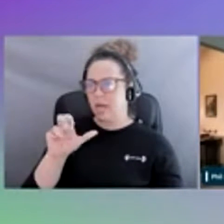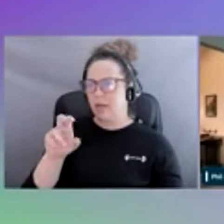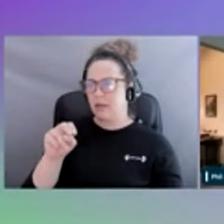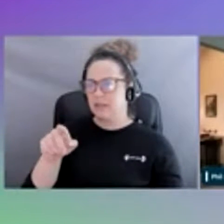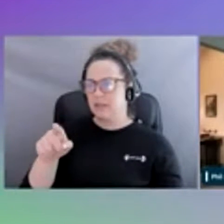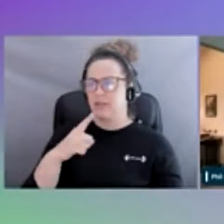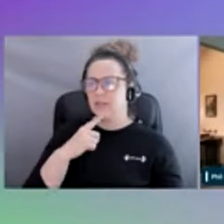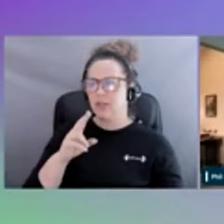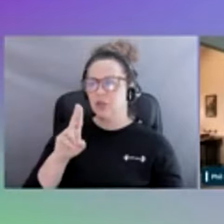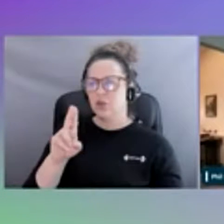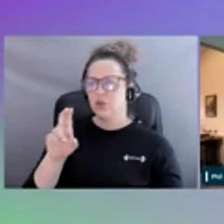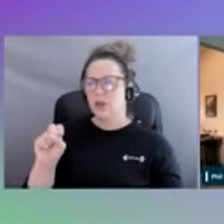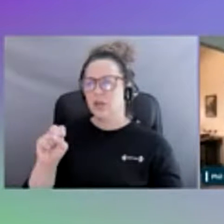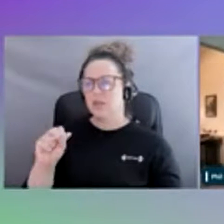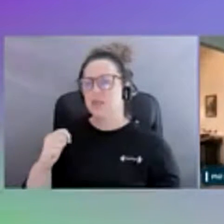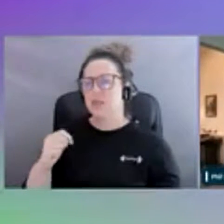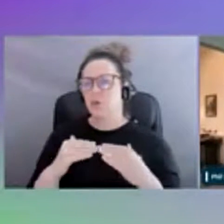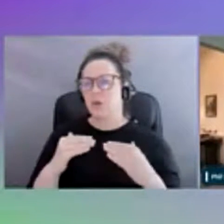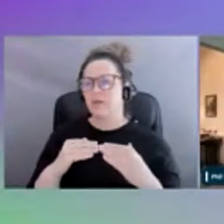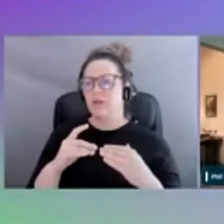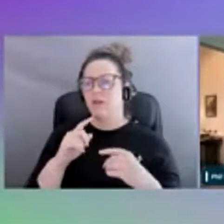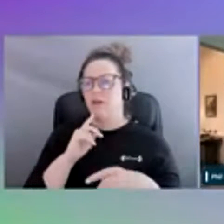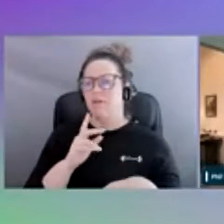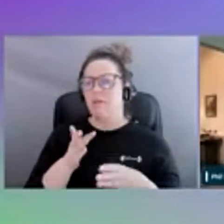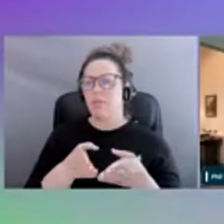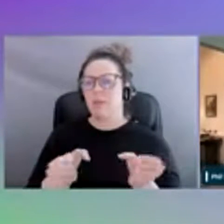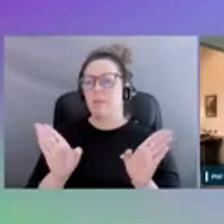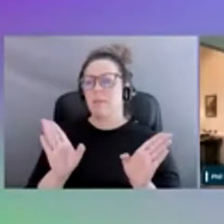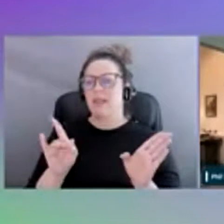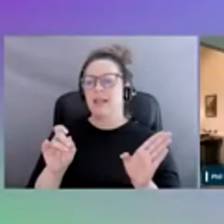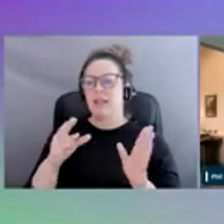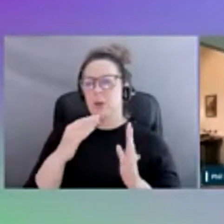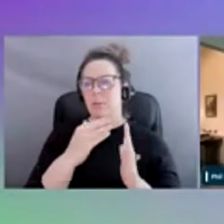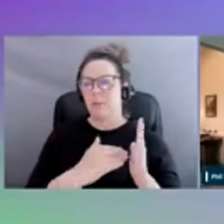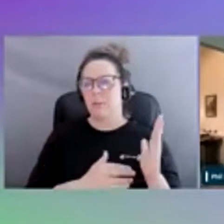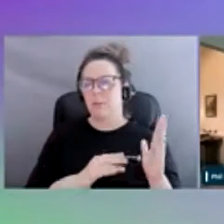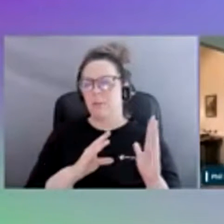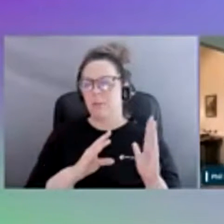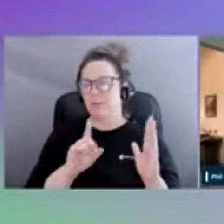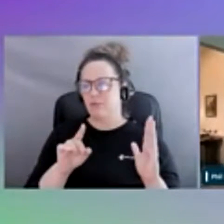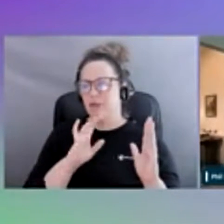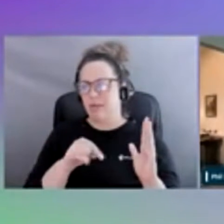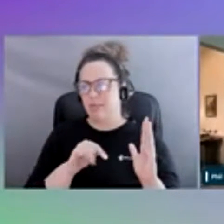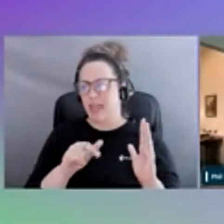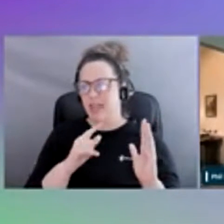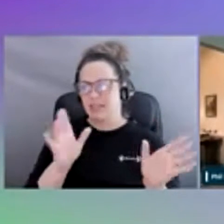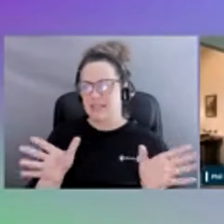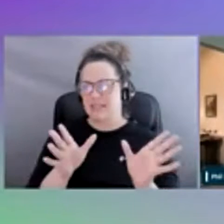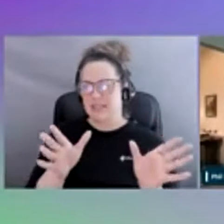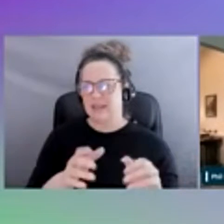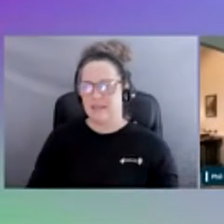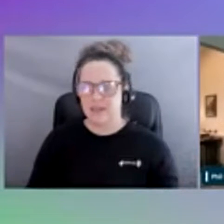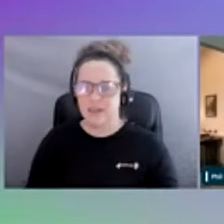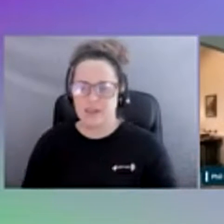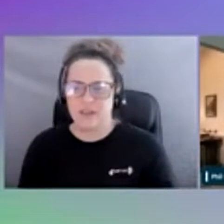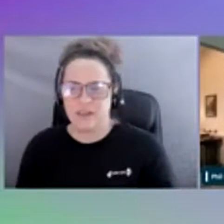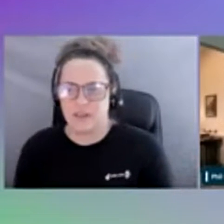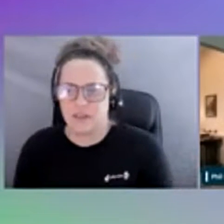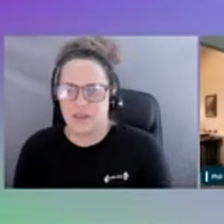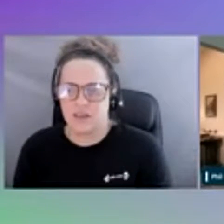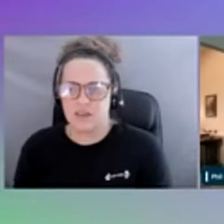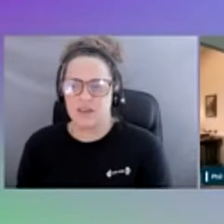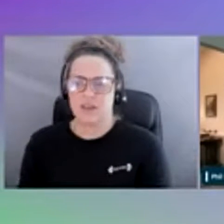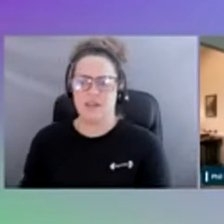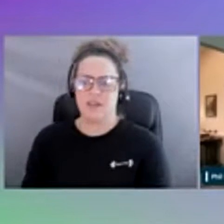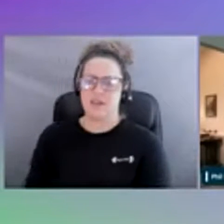there a US equivalent of the public leaderboard you mentioned as an incentive? I'm not familiar with